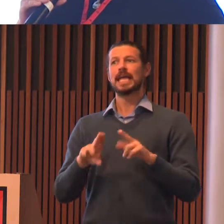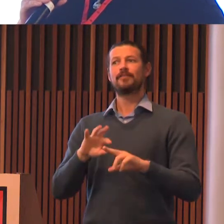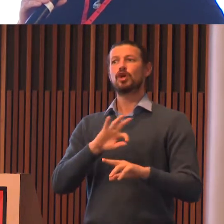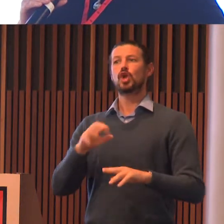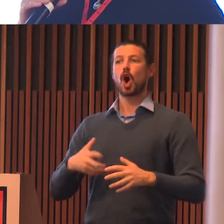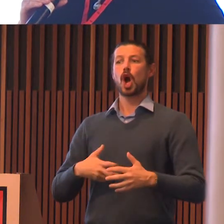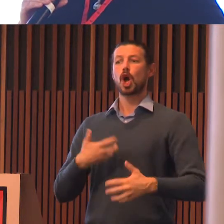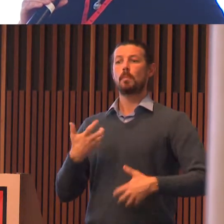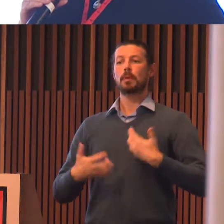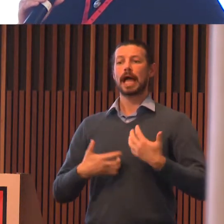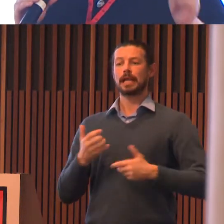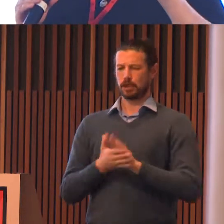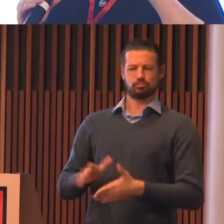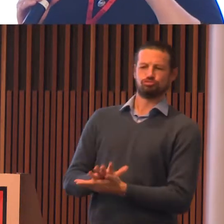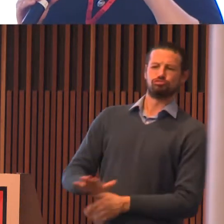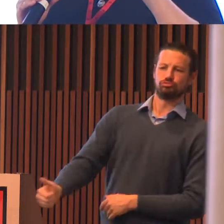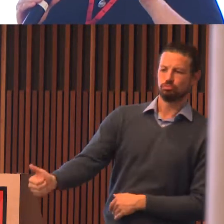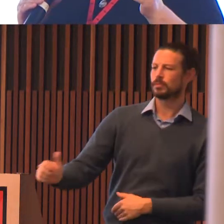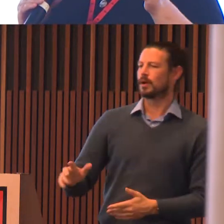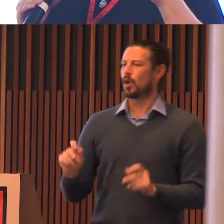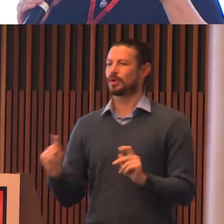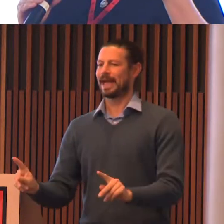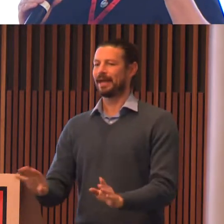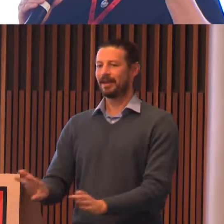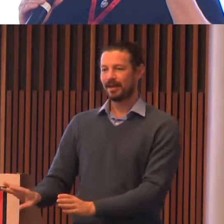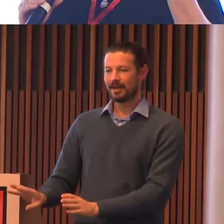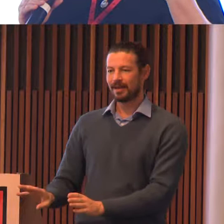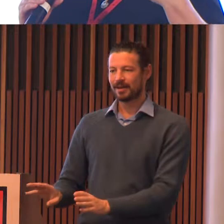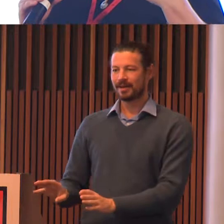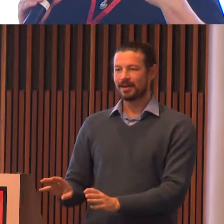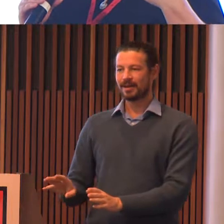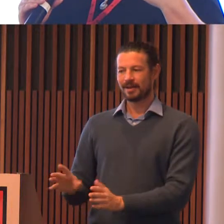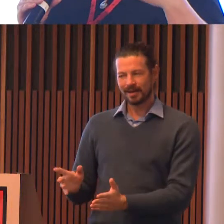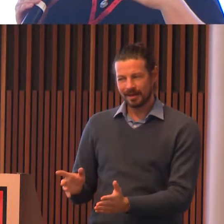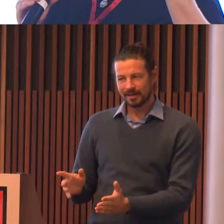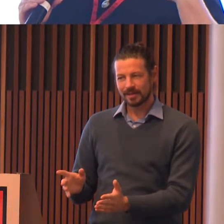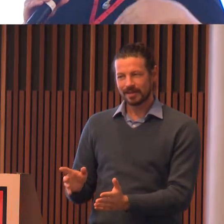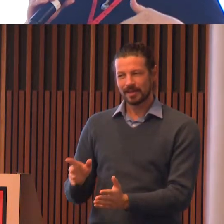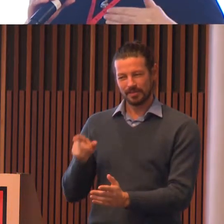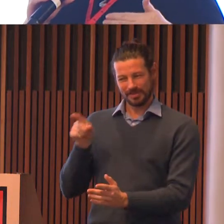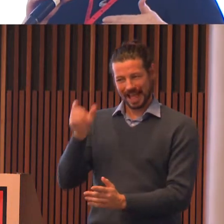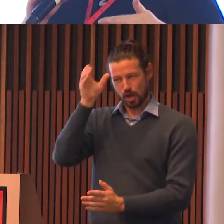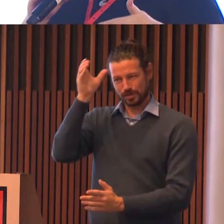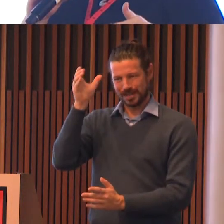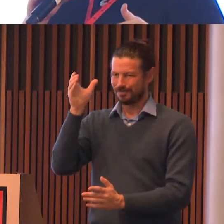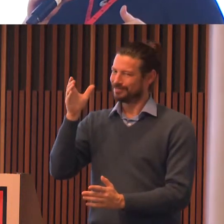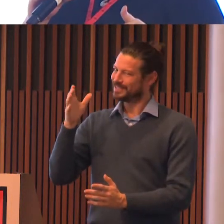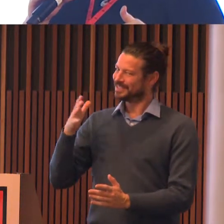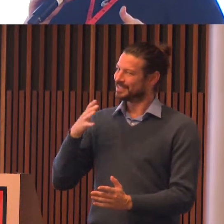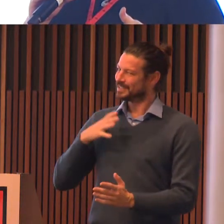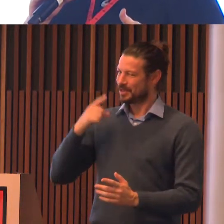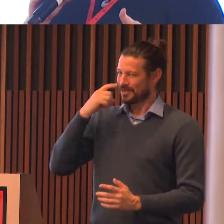they're okay. So I think that's a really important concept for us to think about when we think